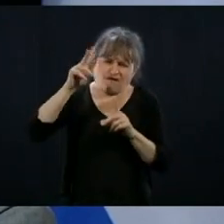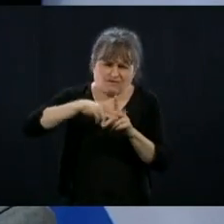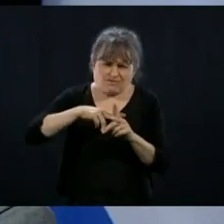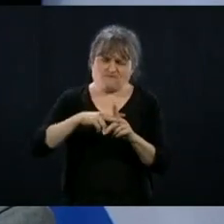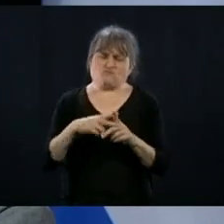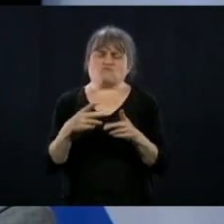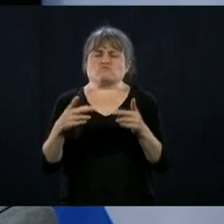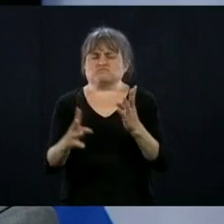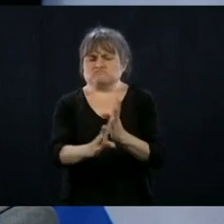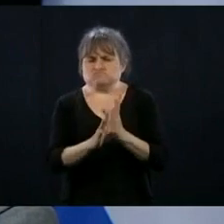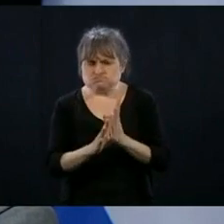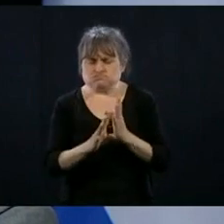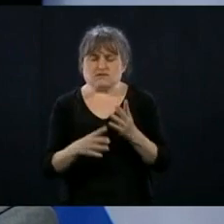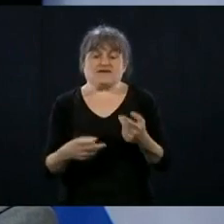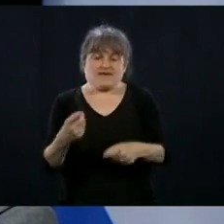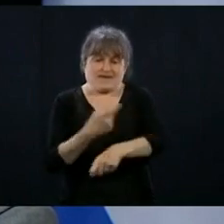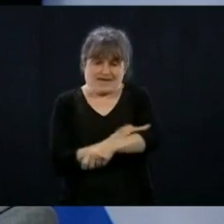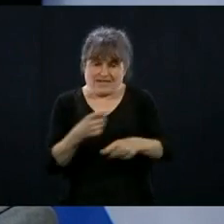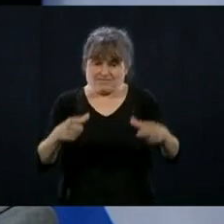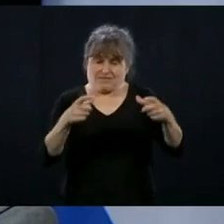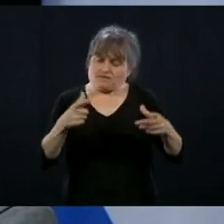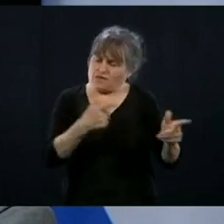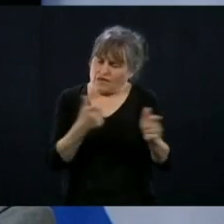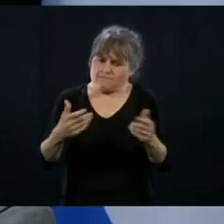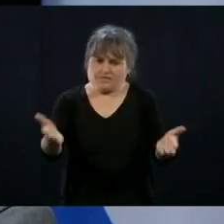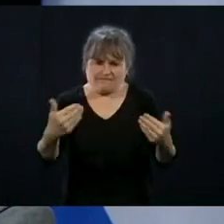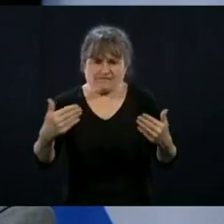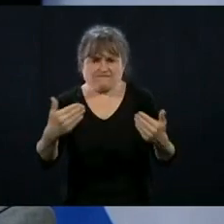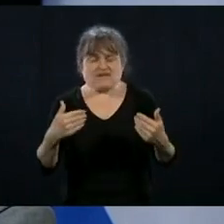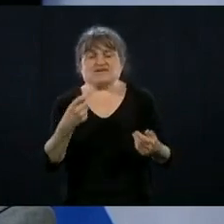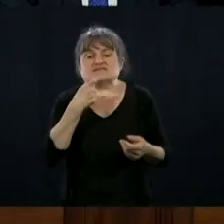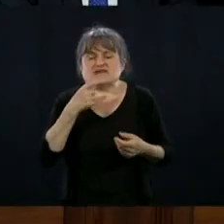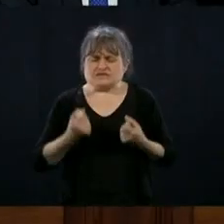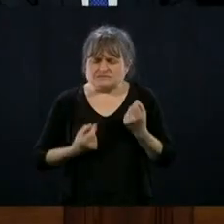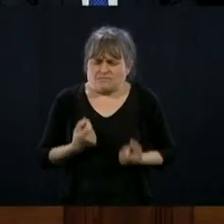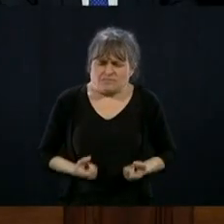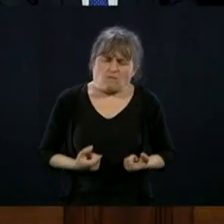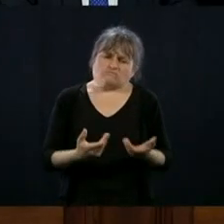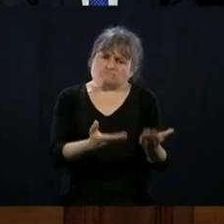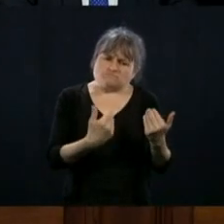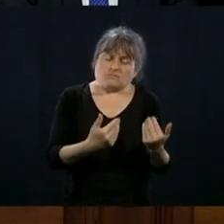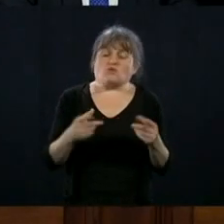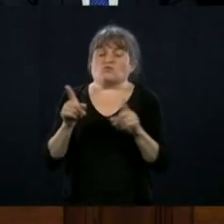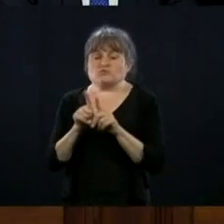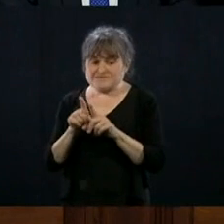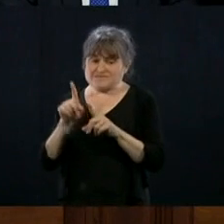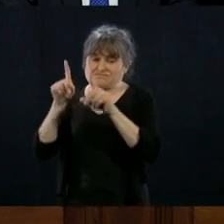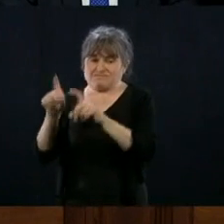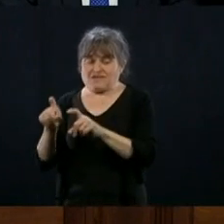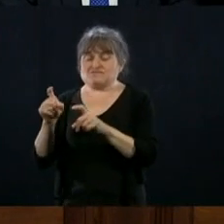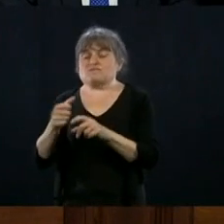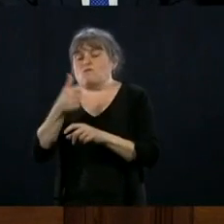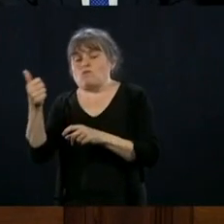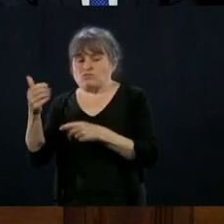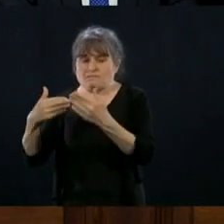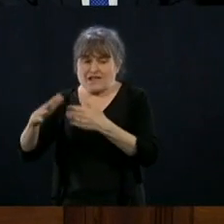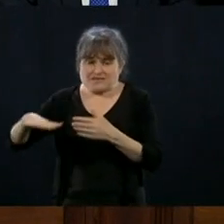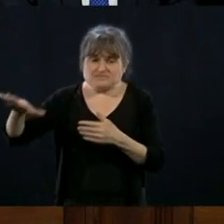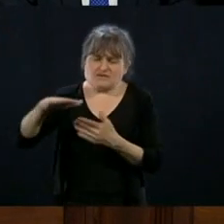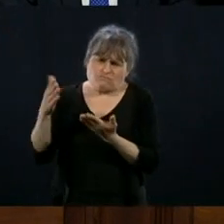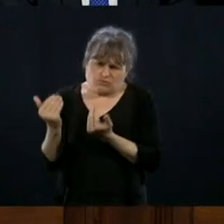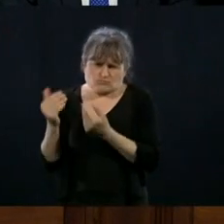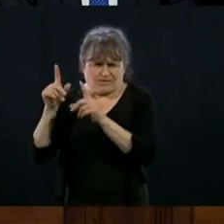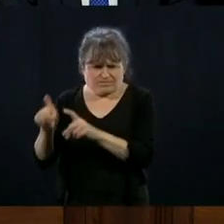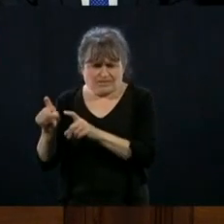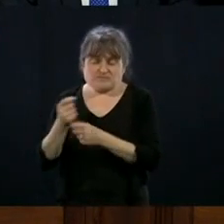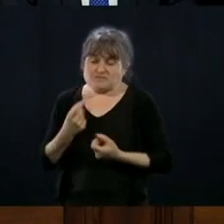in walk-in clinics, but it's going to be, screening tests in certain areas that have symptoms or not in certain regions.